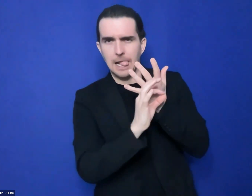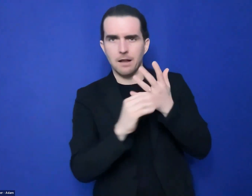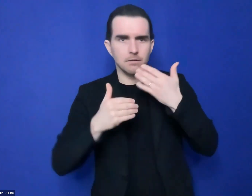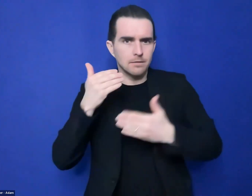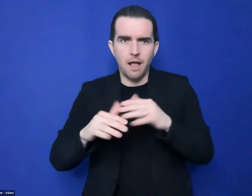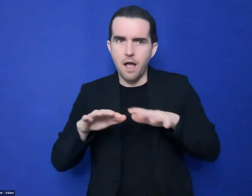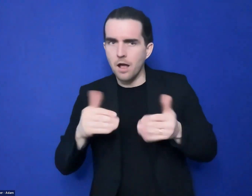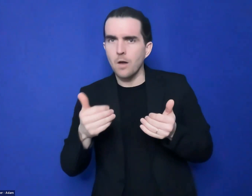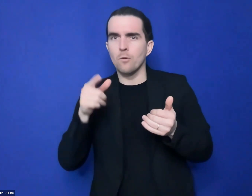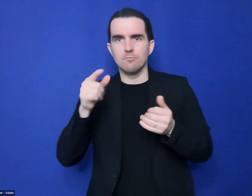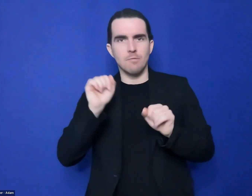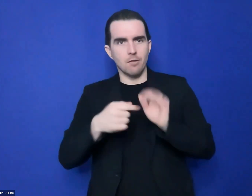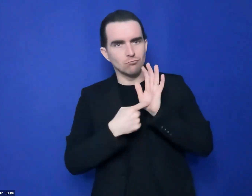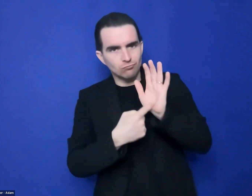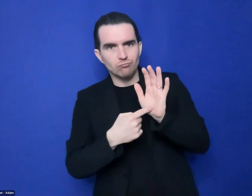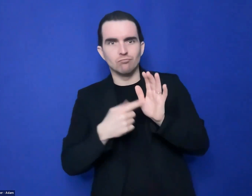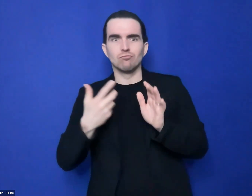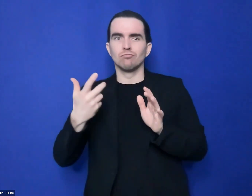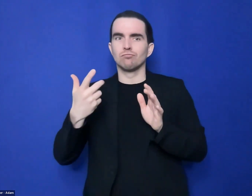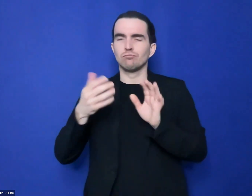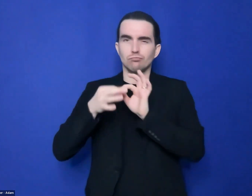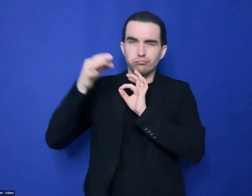to Uganda, and I'd like to invite Mr.